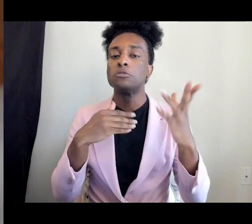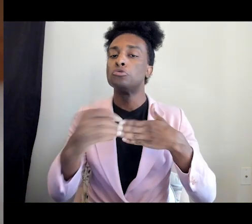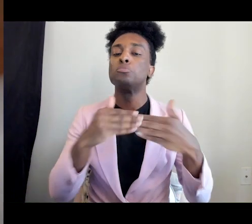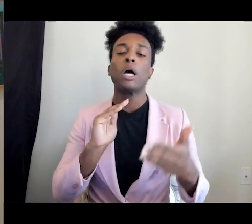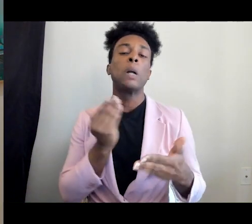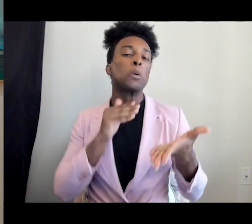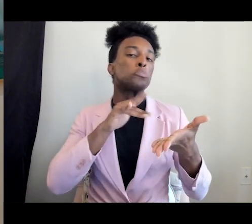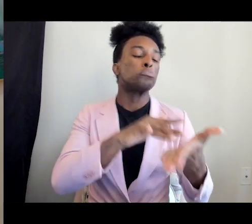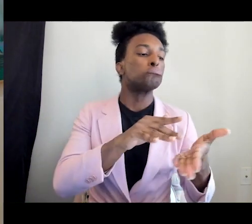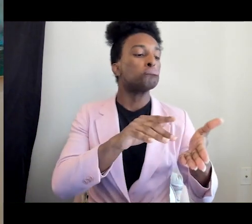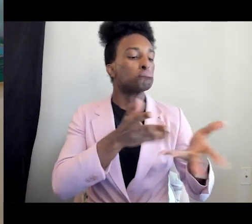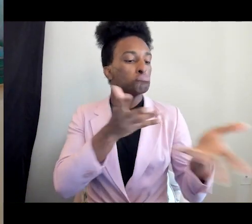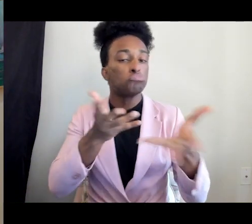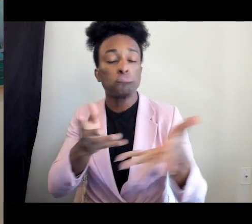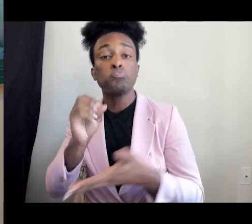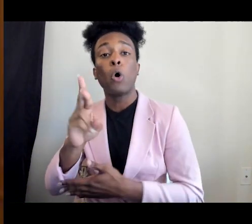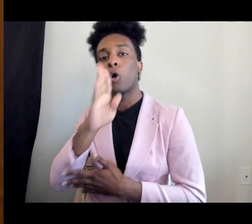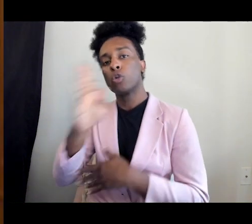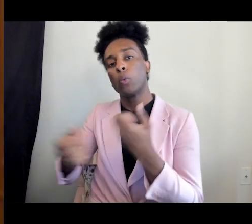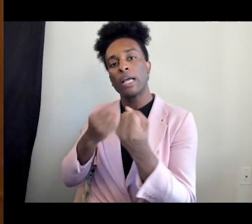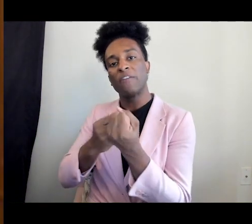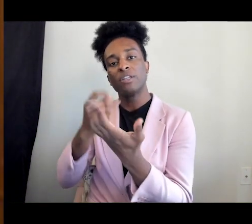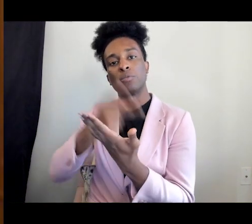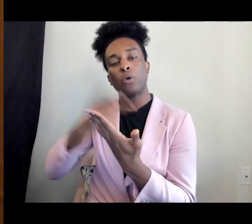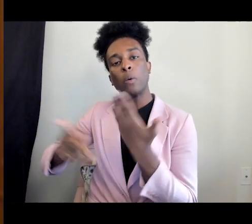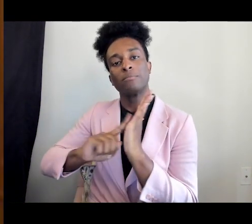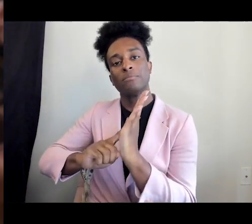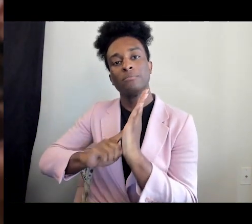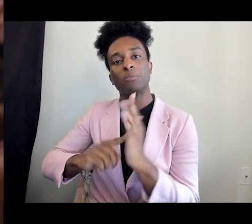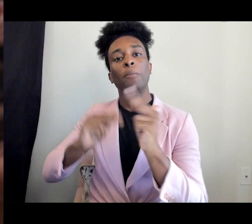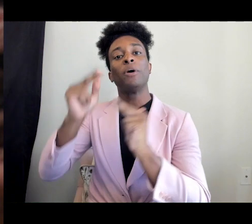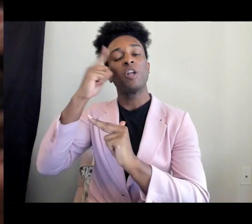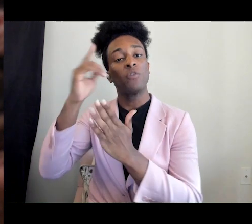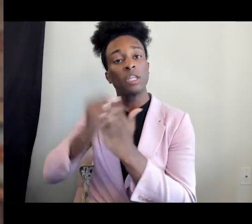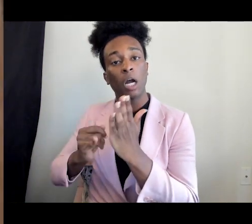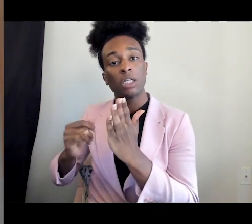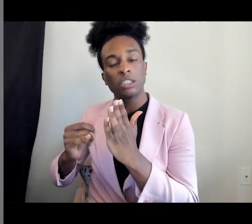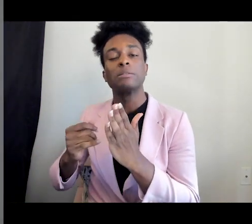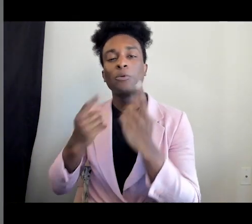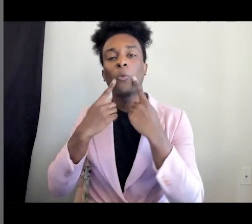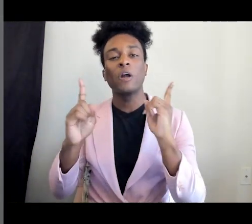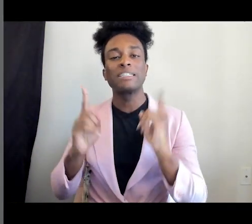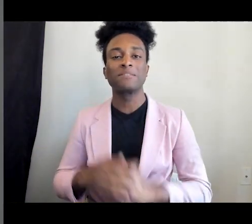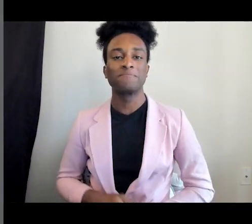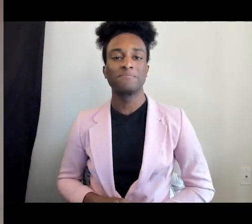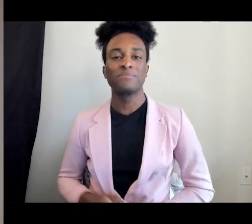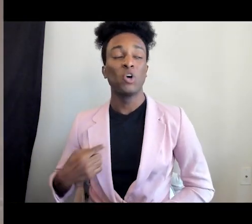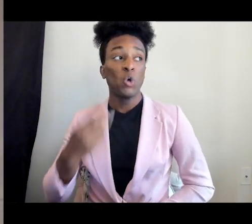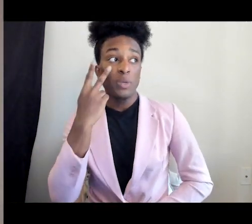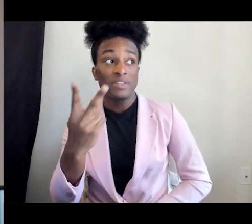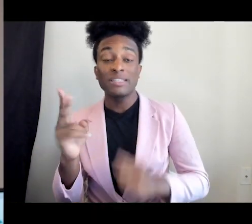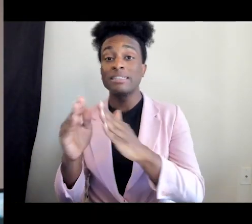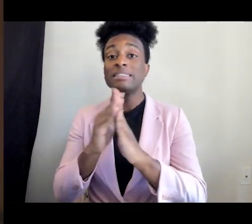our data studies or whether it's through direct advocacy for programs like Building for the Arts. We have seen increases from the